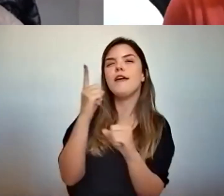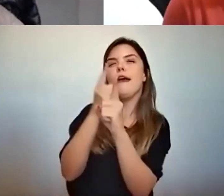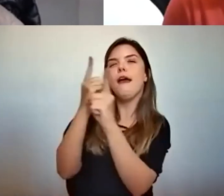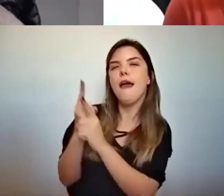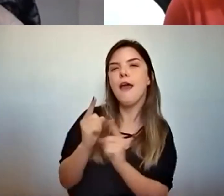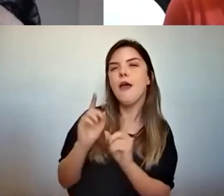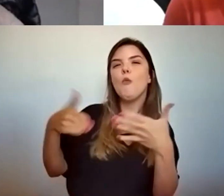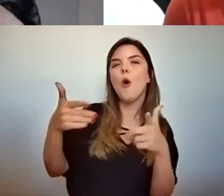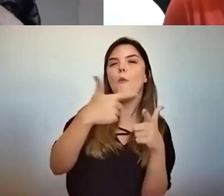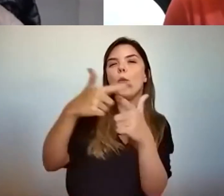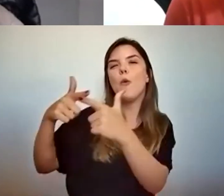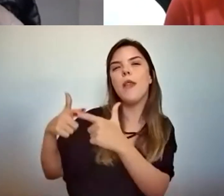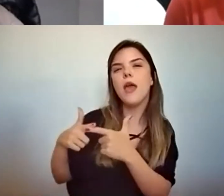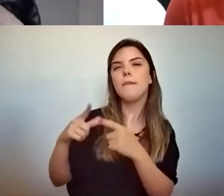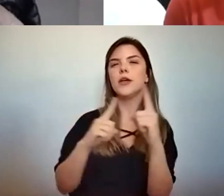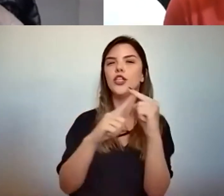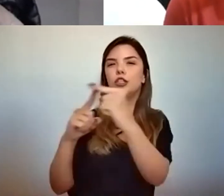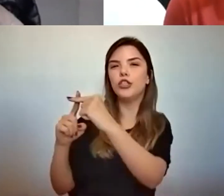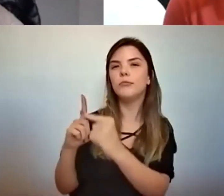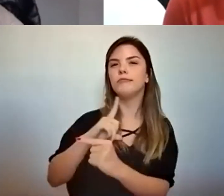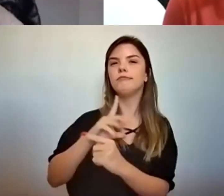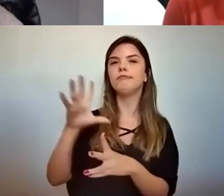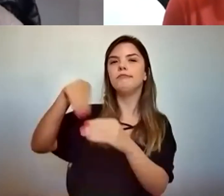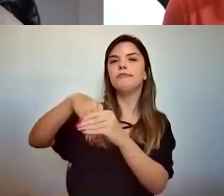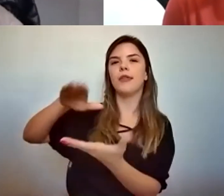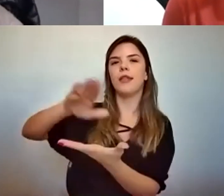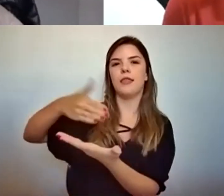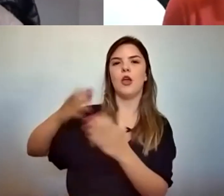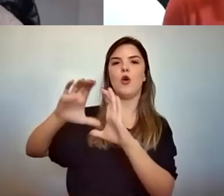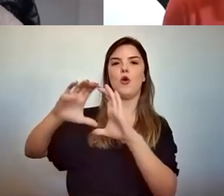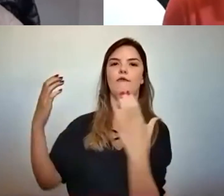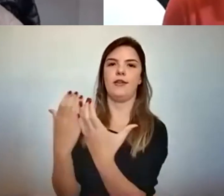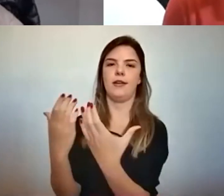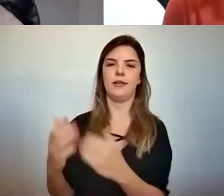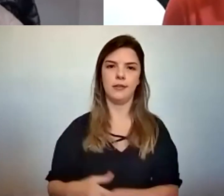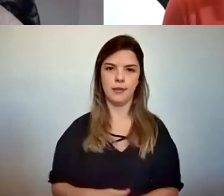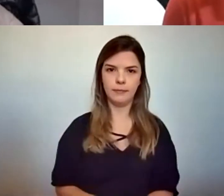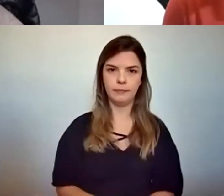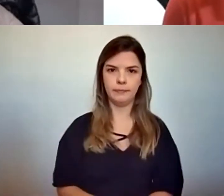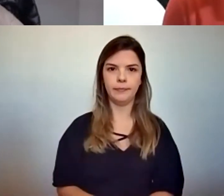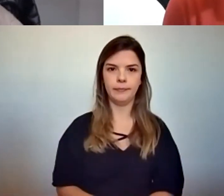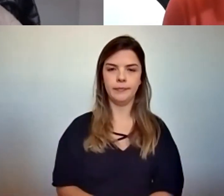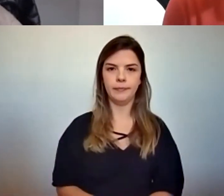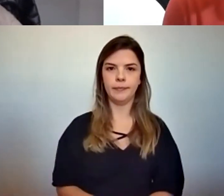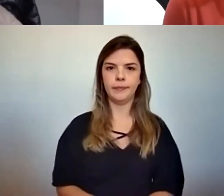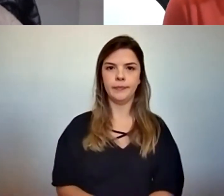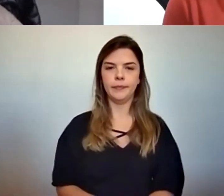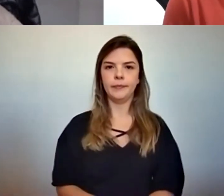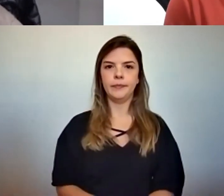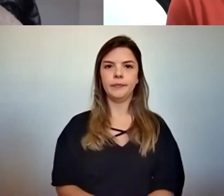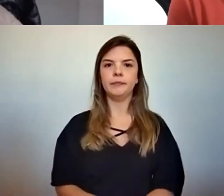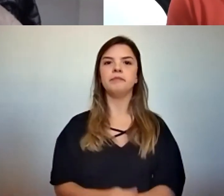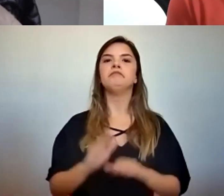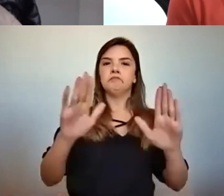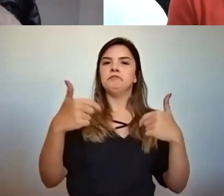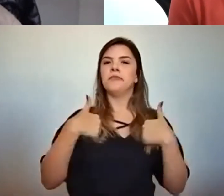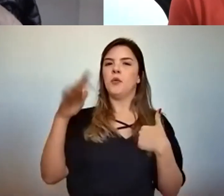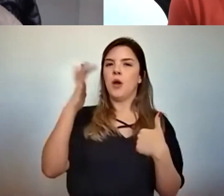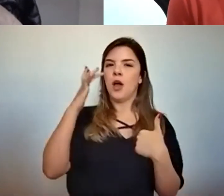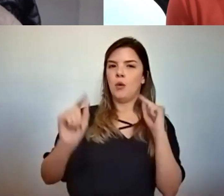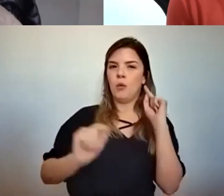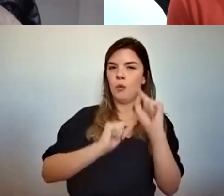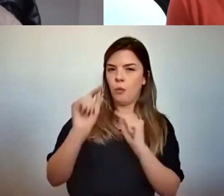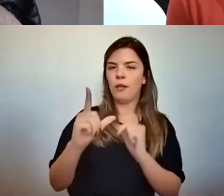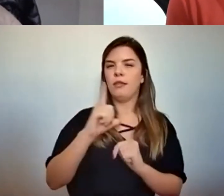Otherwise, I think that some some consecutive, but very